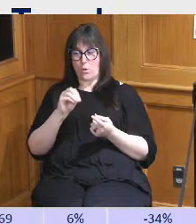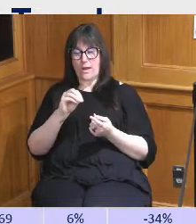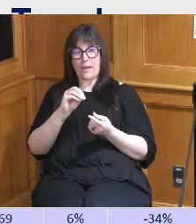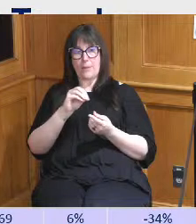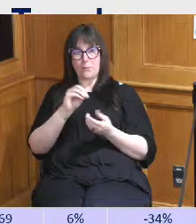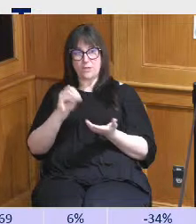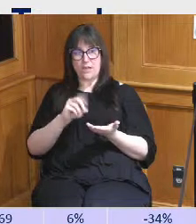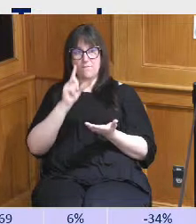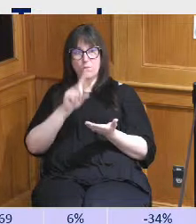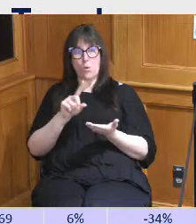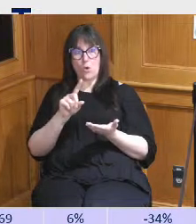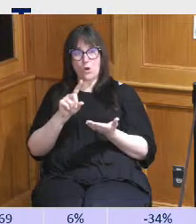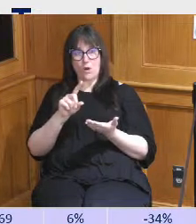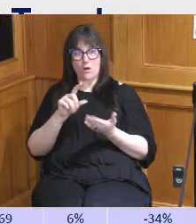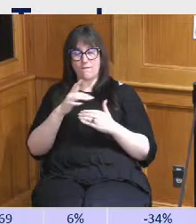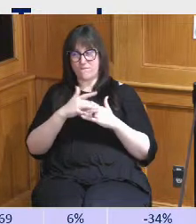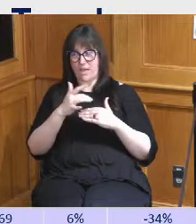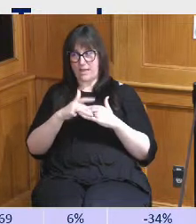department,